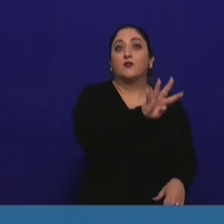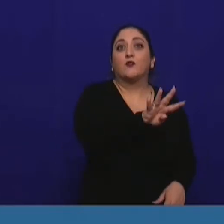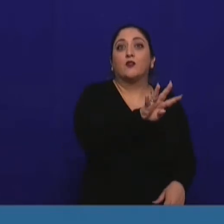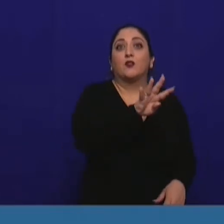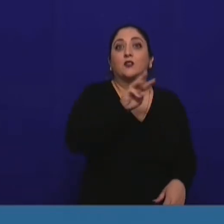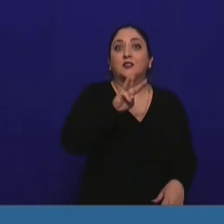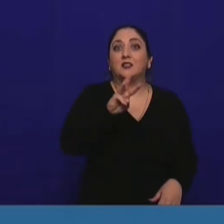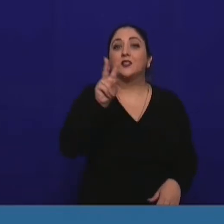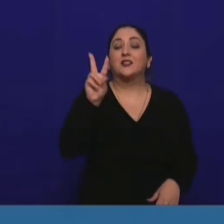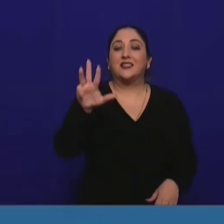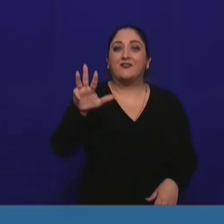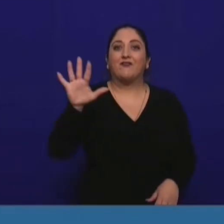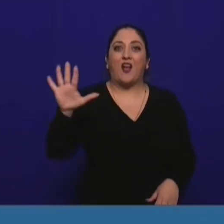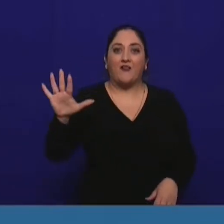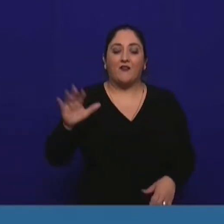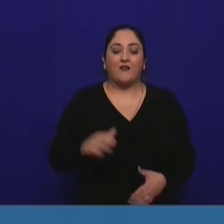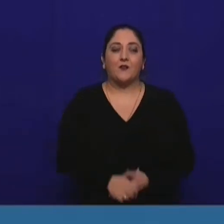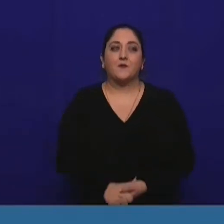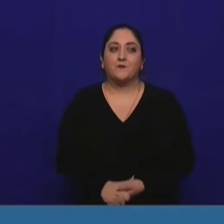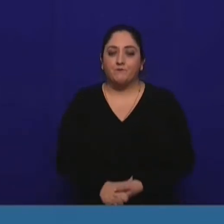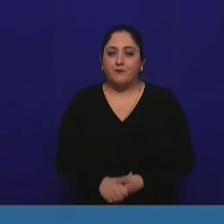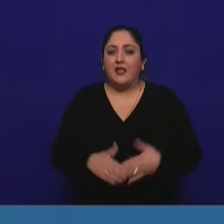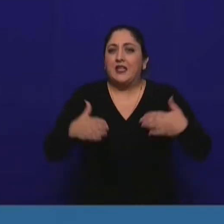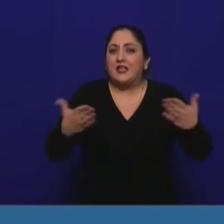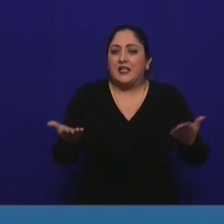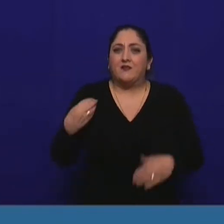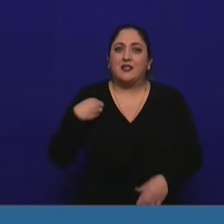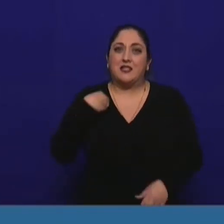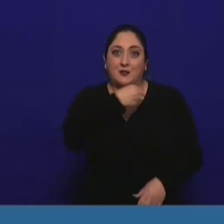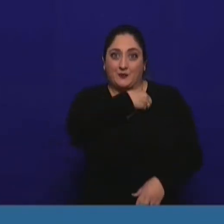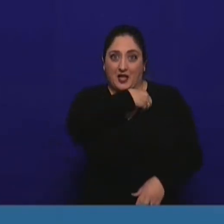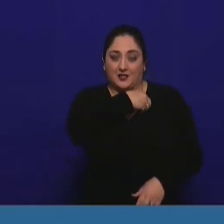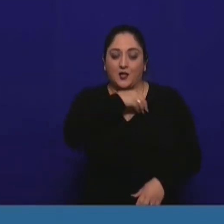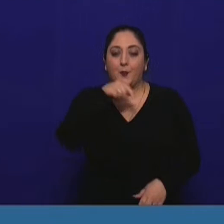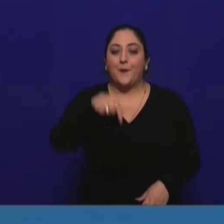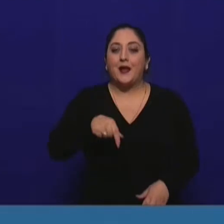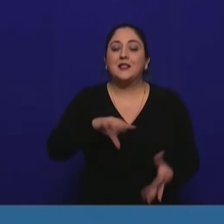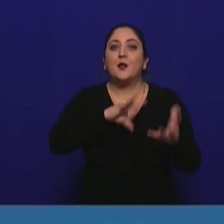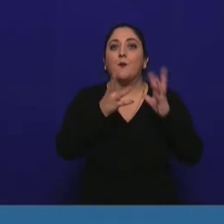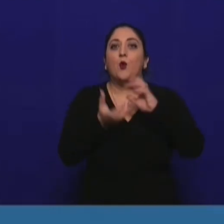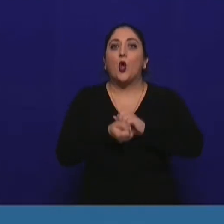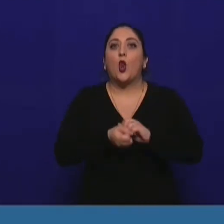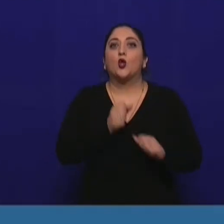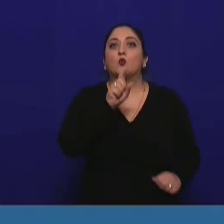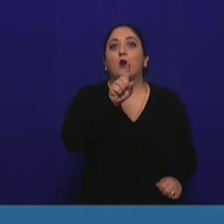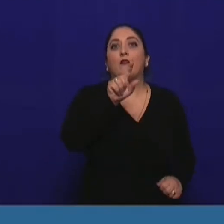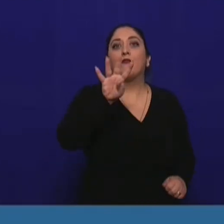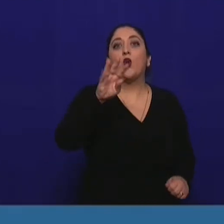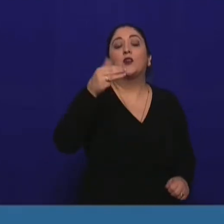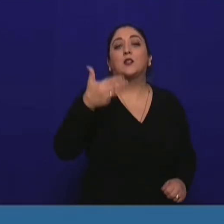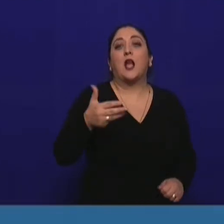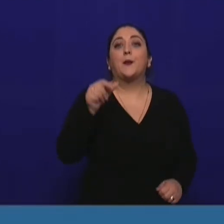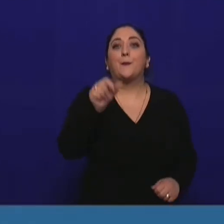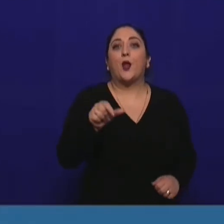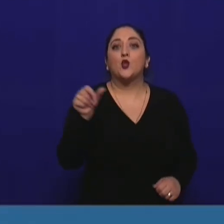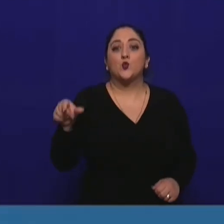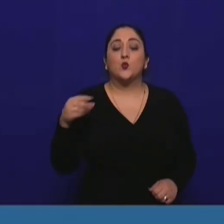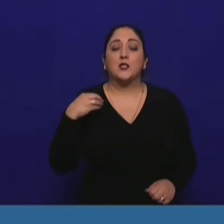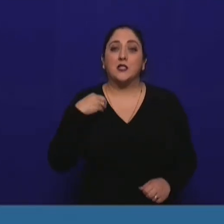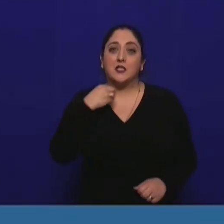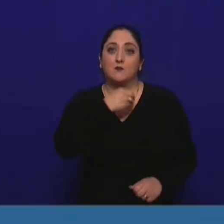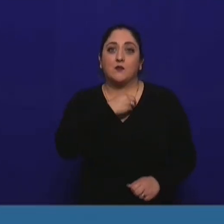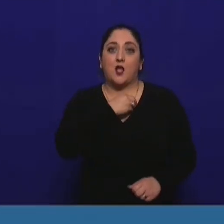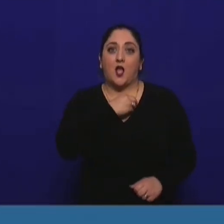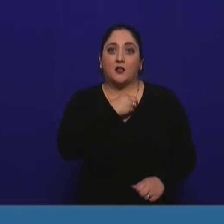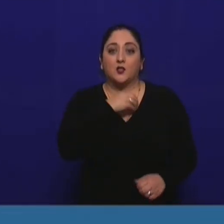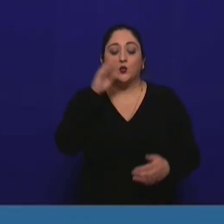2,435. Situazzjoni fl-isptarijiet tagħna. Bħalissa għandna total ta' 149 cases li huma qegħdin